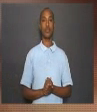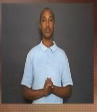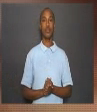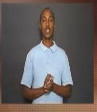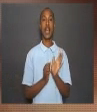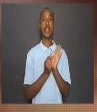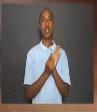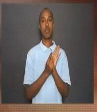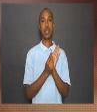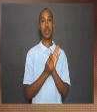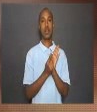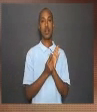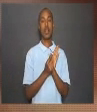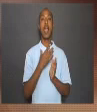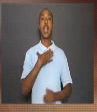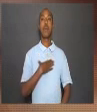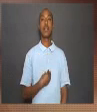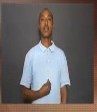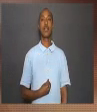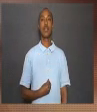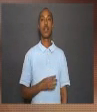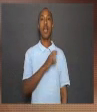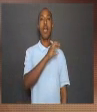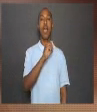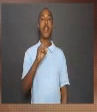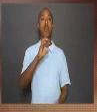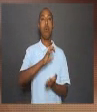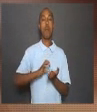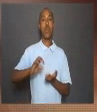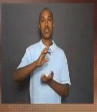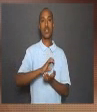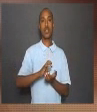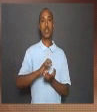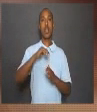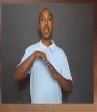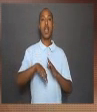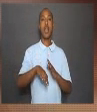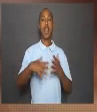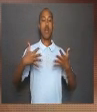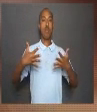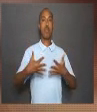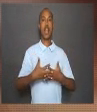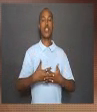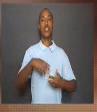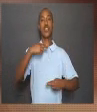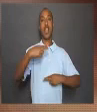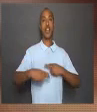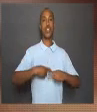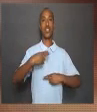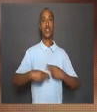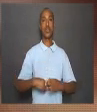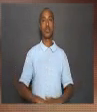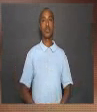An example of an element and a compound in a combination reaction: